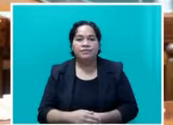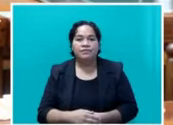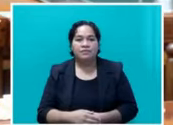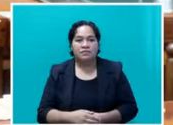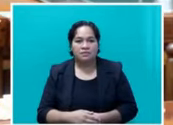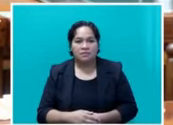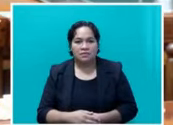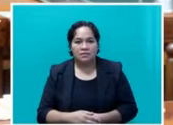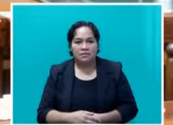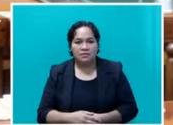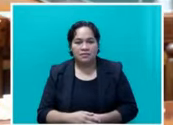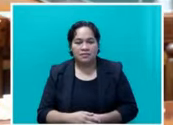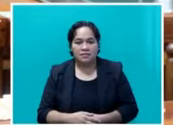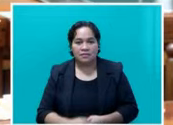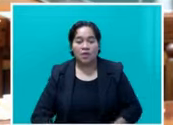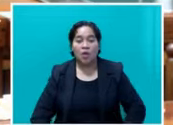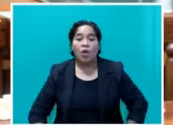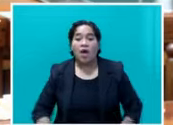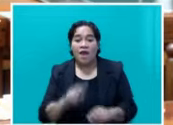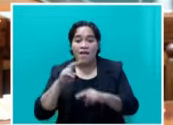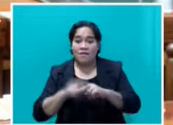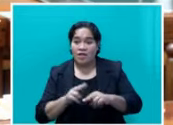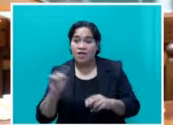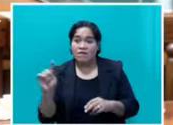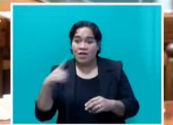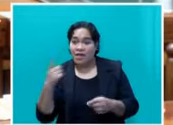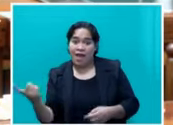Except, Honorable Speaker, when the Fiji First came in,